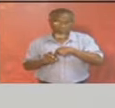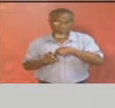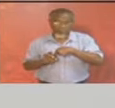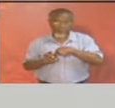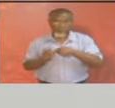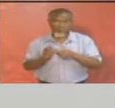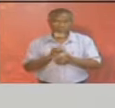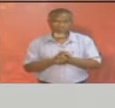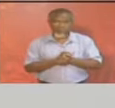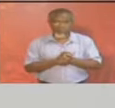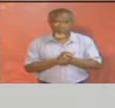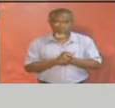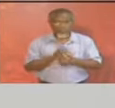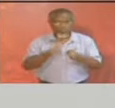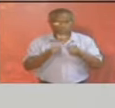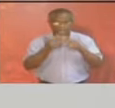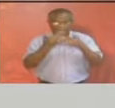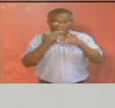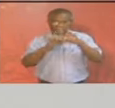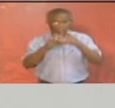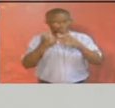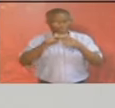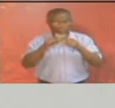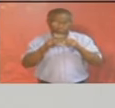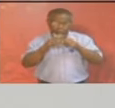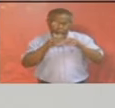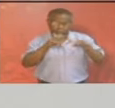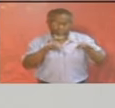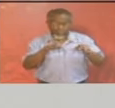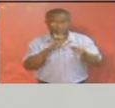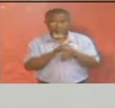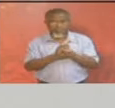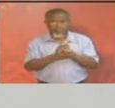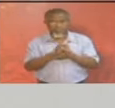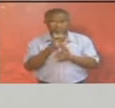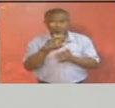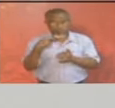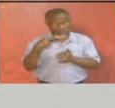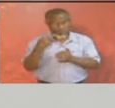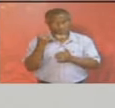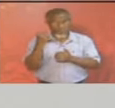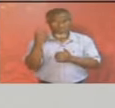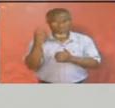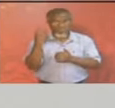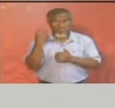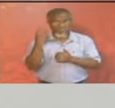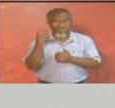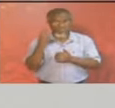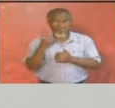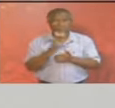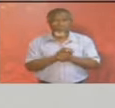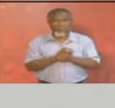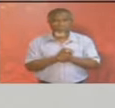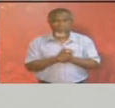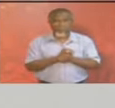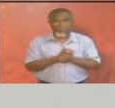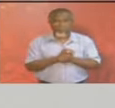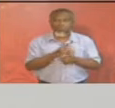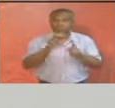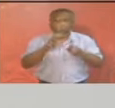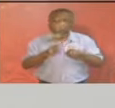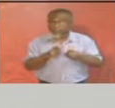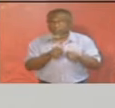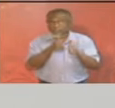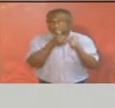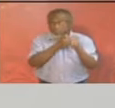And the risk to the general community is what we keep emphasizing when we speak about the need to maintain all of the public